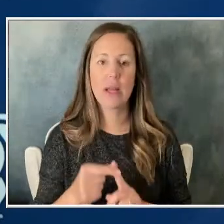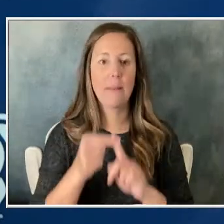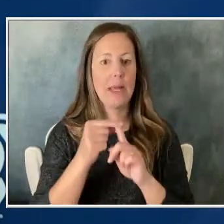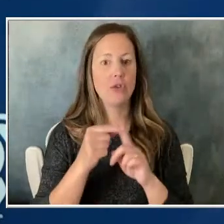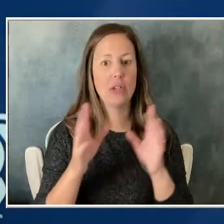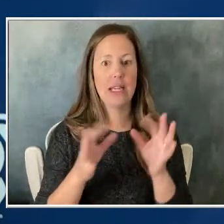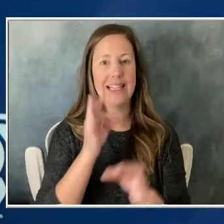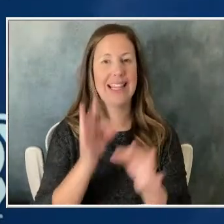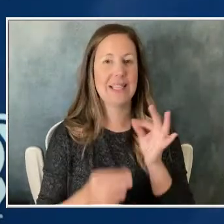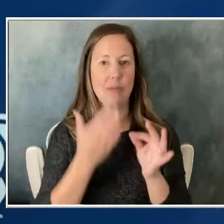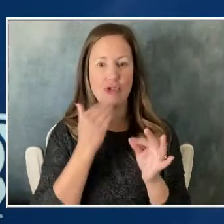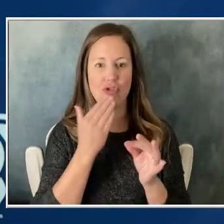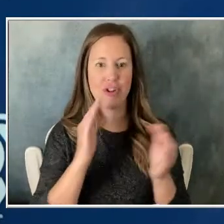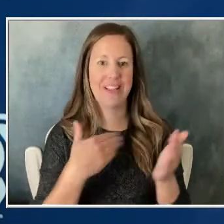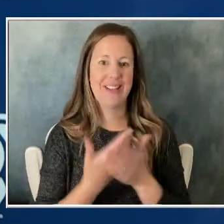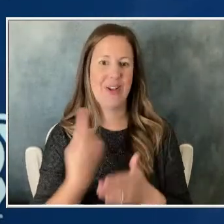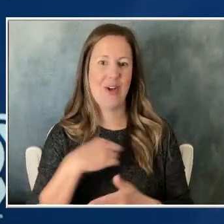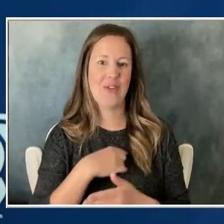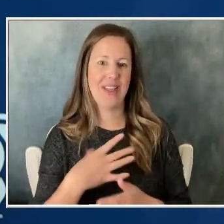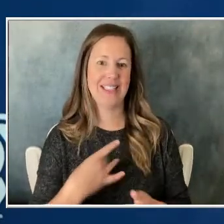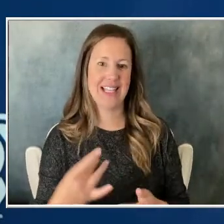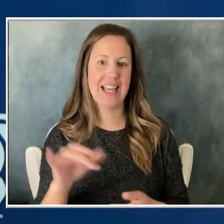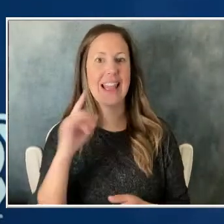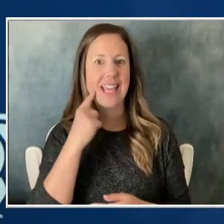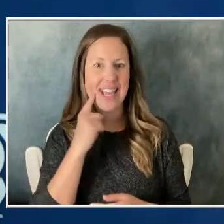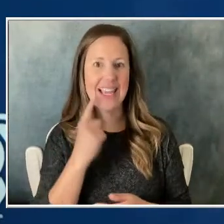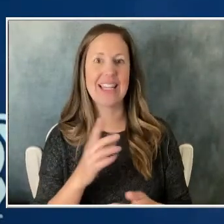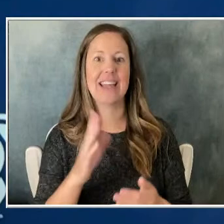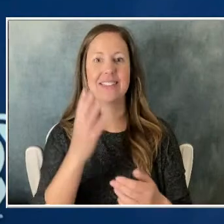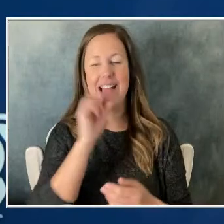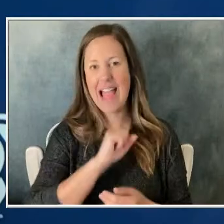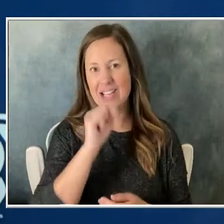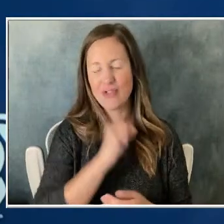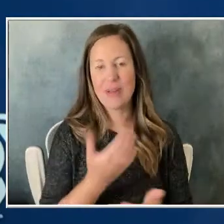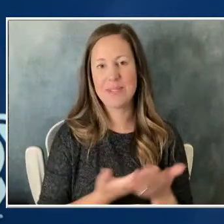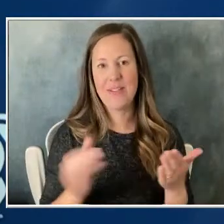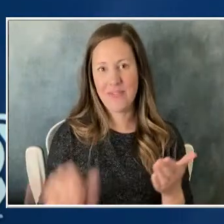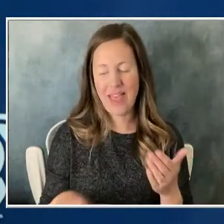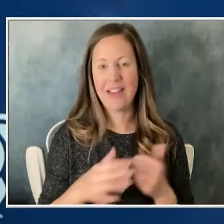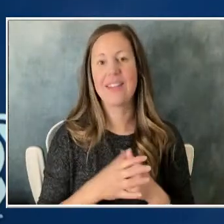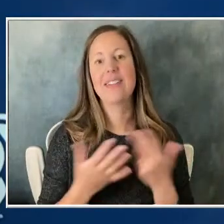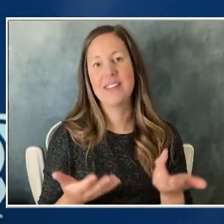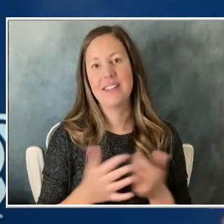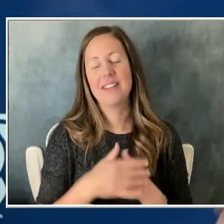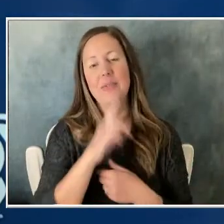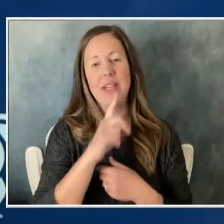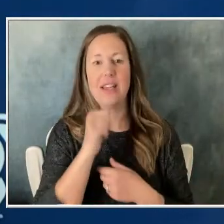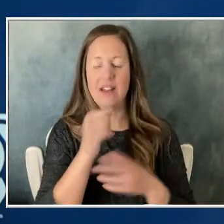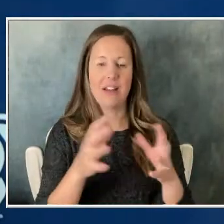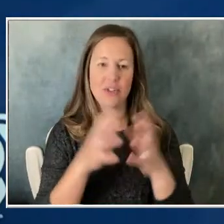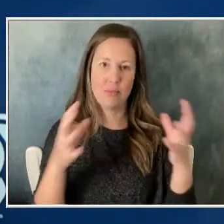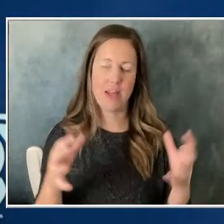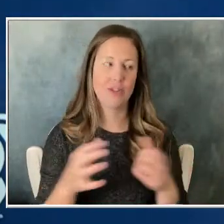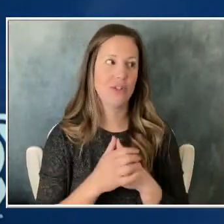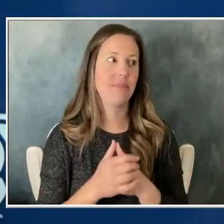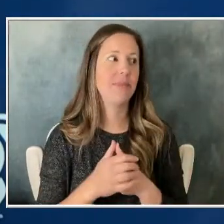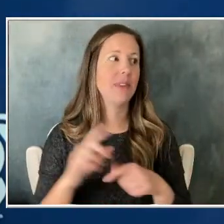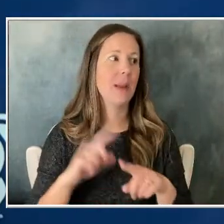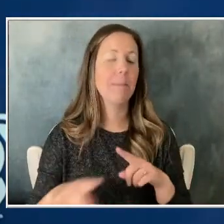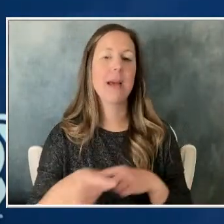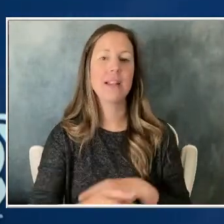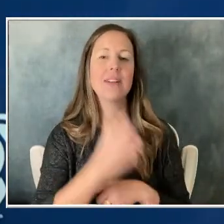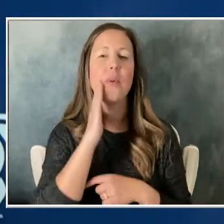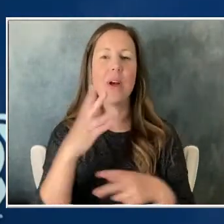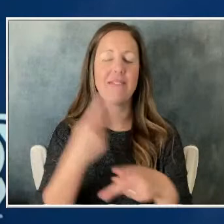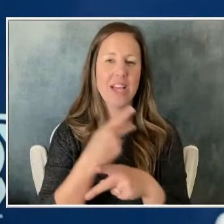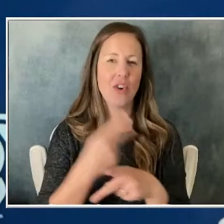all like. Boo, yeah, I like know. candy and ice cream. Not too much. I mean, she'll figure out what works. She already Right. has, and then